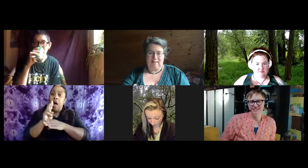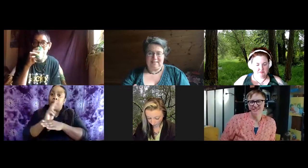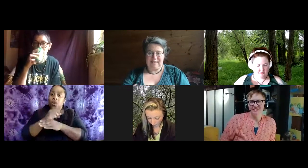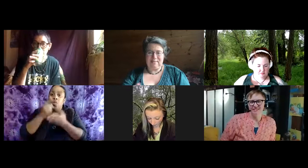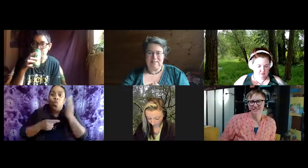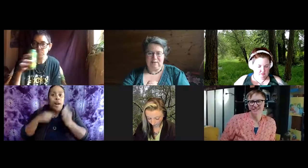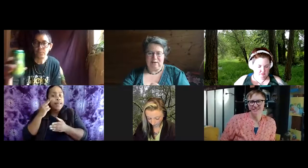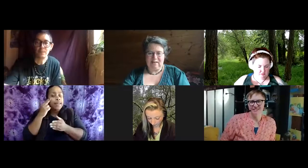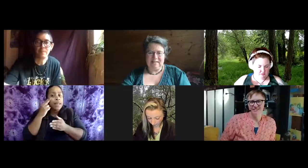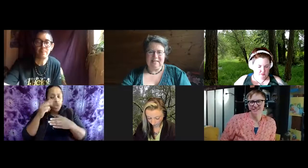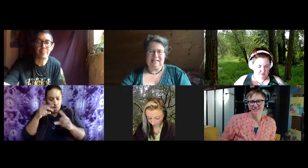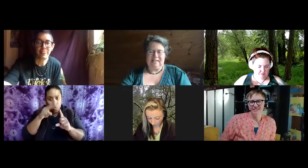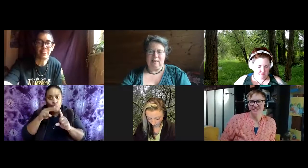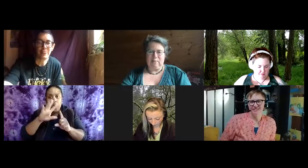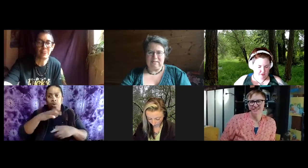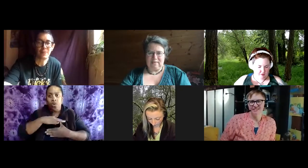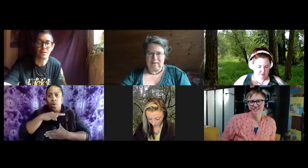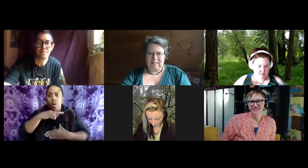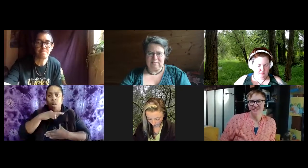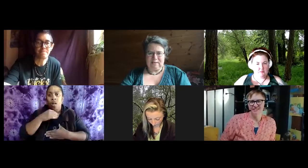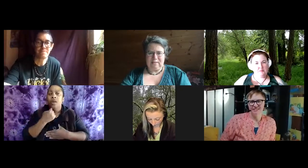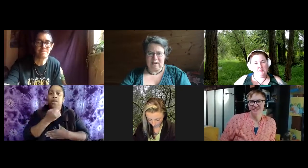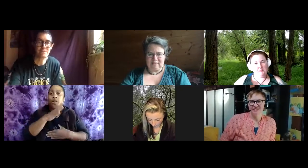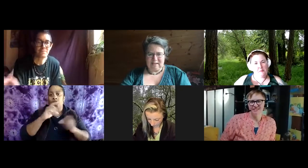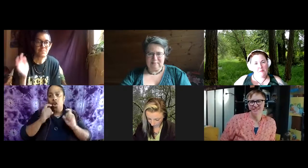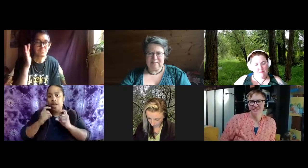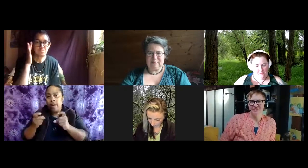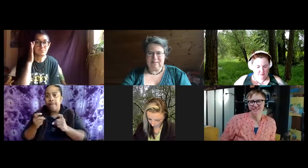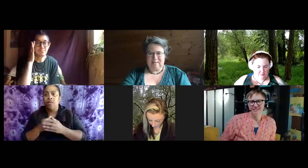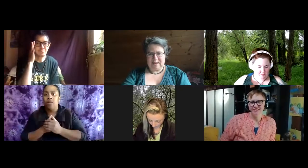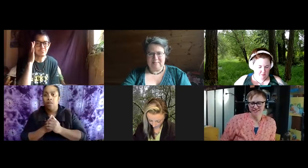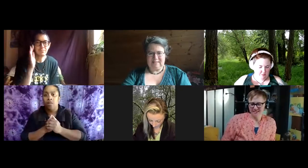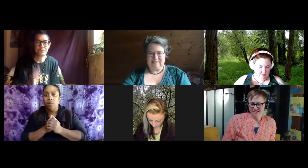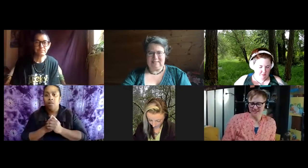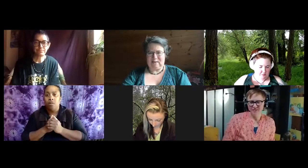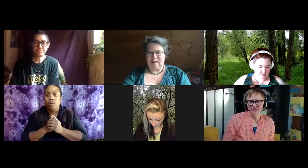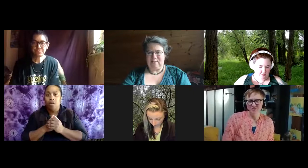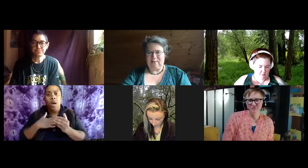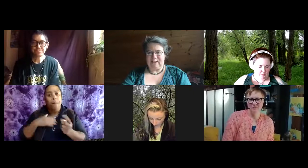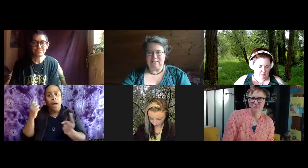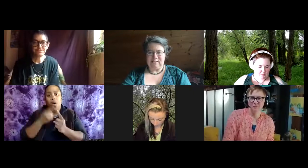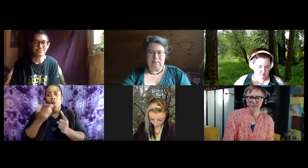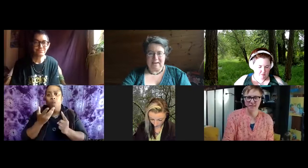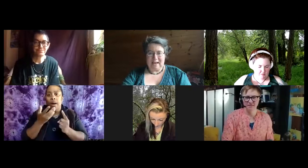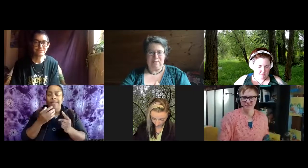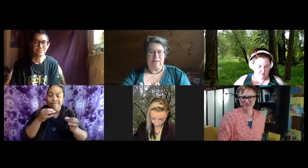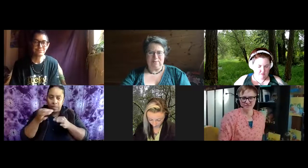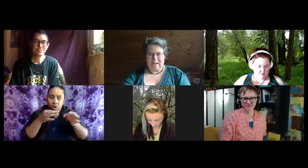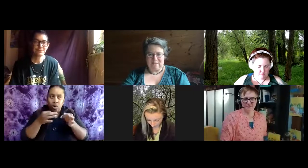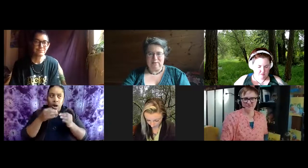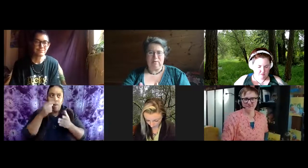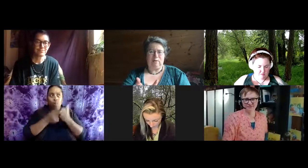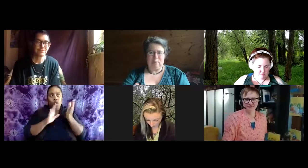who you are, the gifts of who you are, with a set of archetypes called Thrive Types. My aim is to describe what you're naturally great at, what